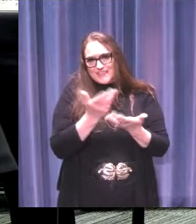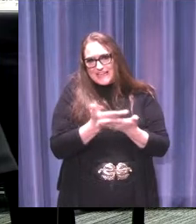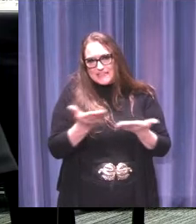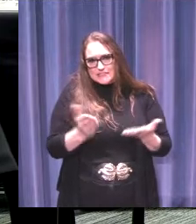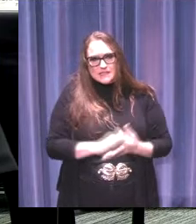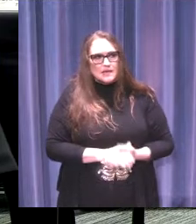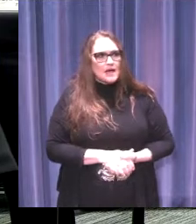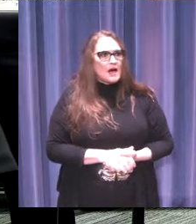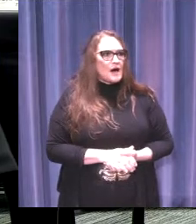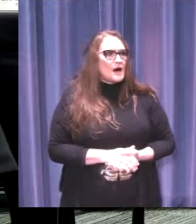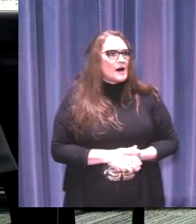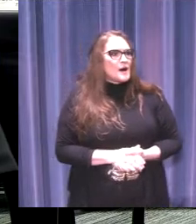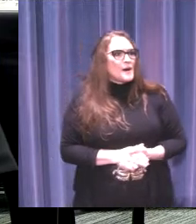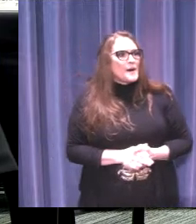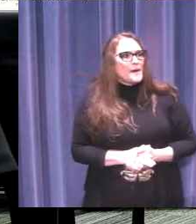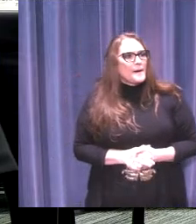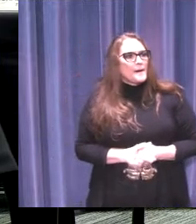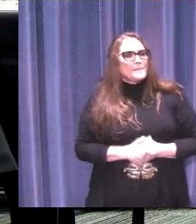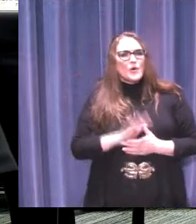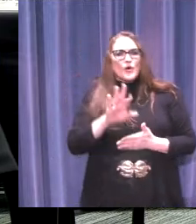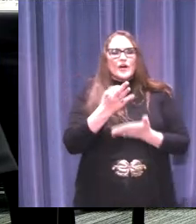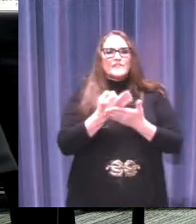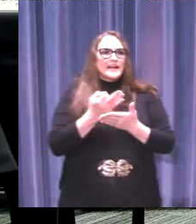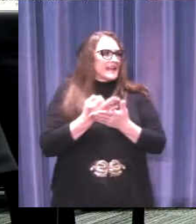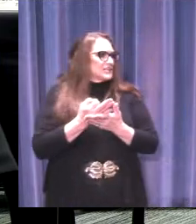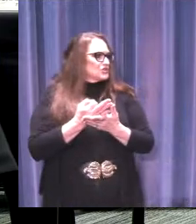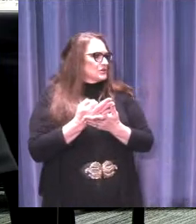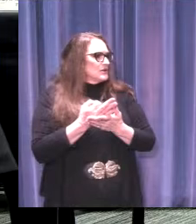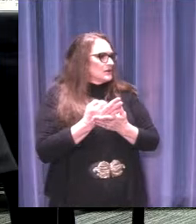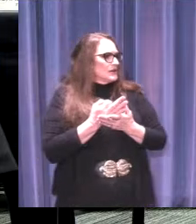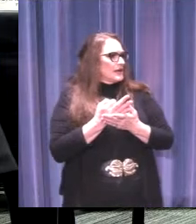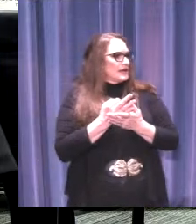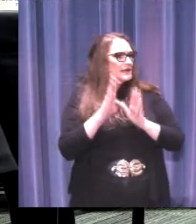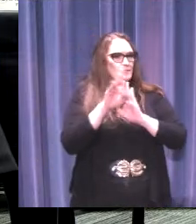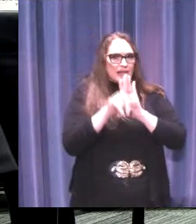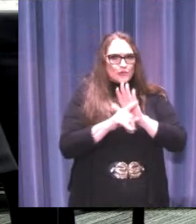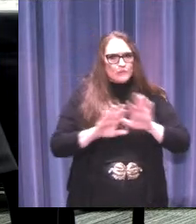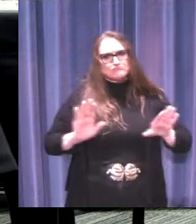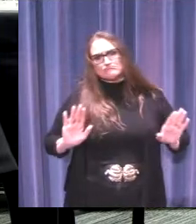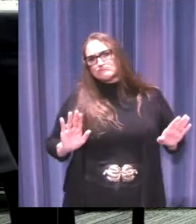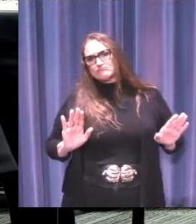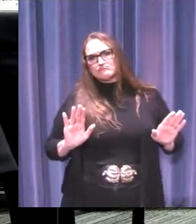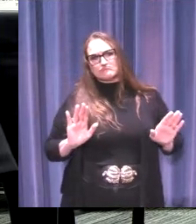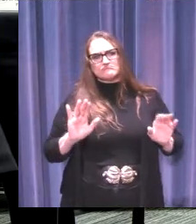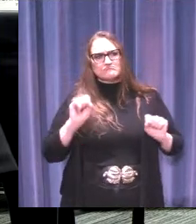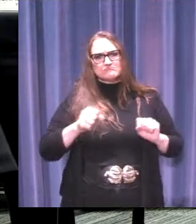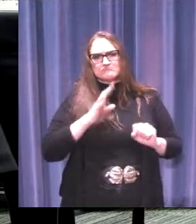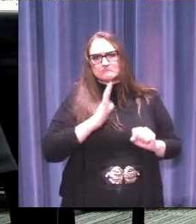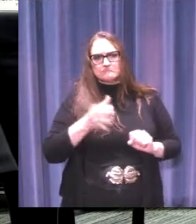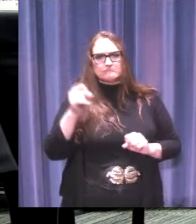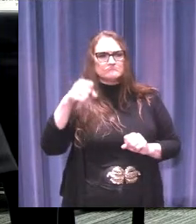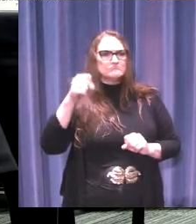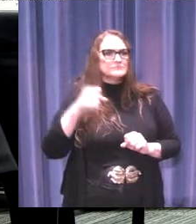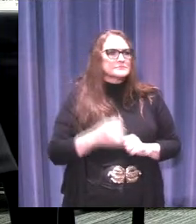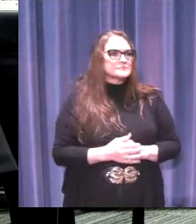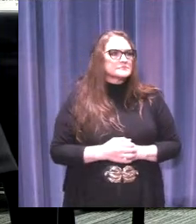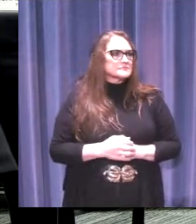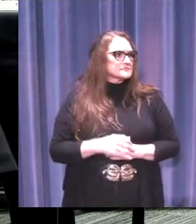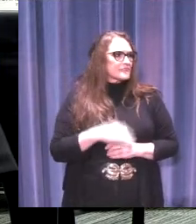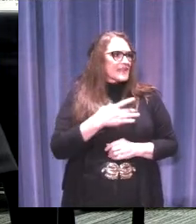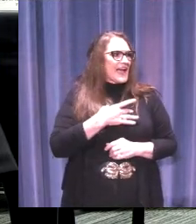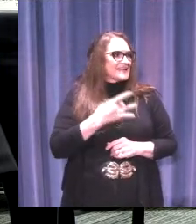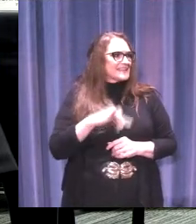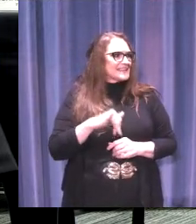things. Her financial background, yeah, that's fine. I mean, I didn't